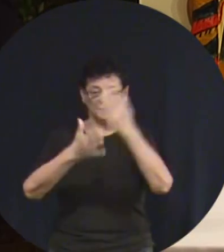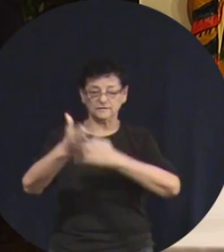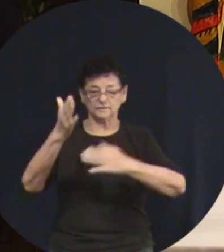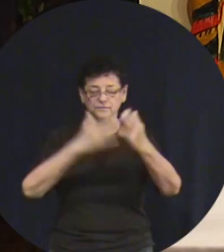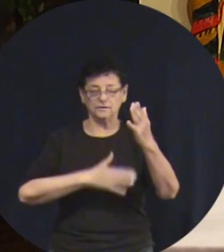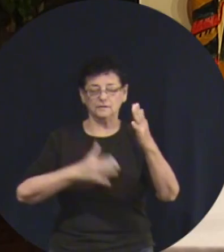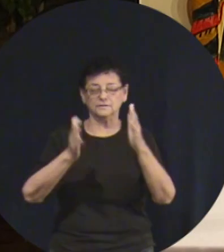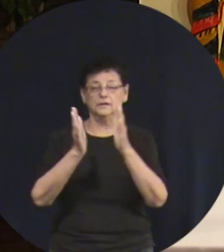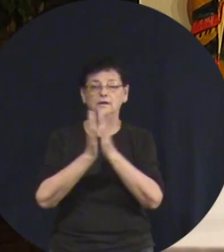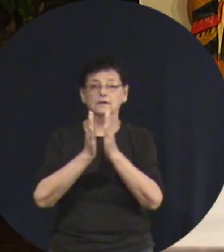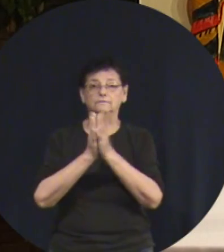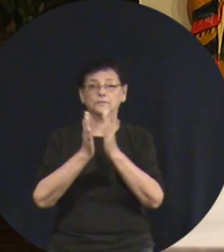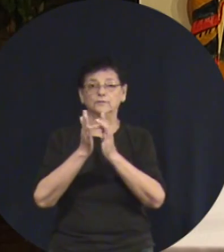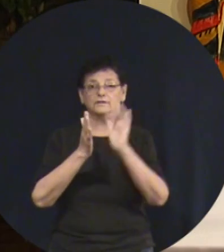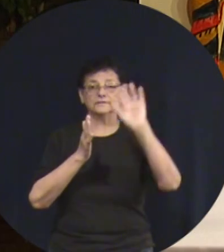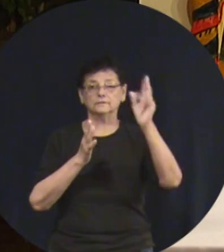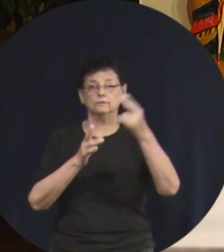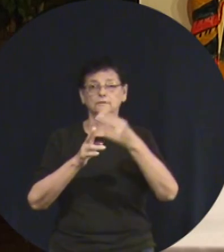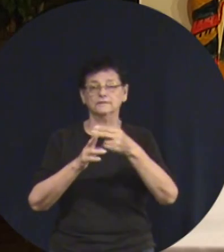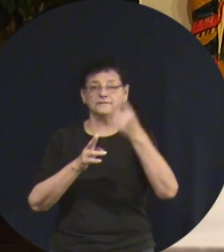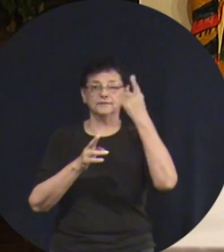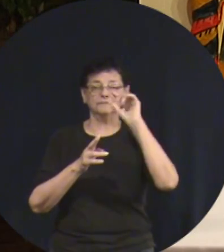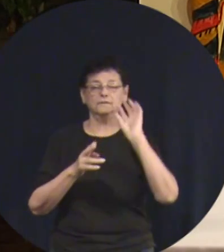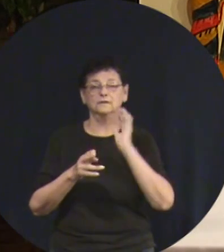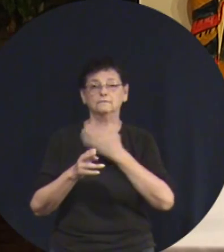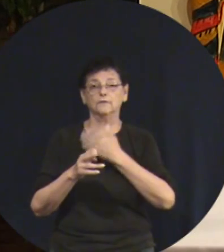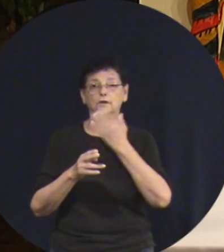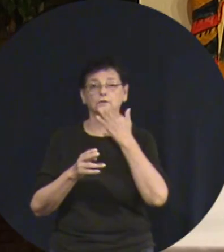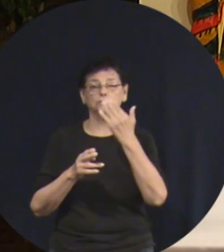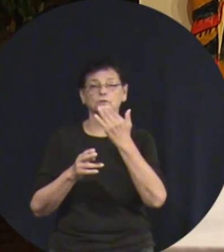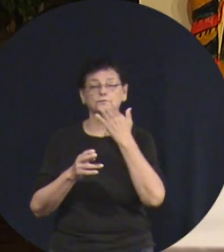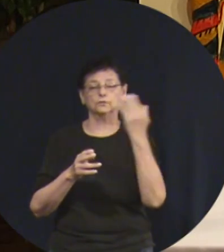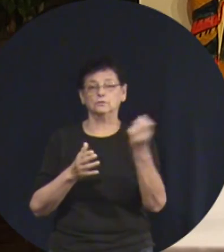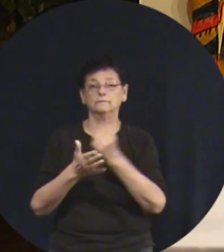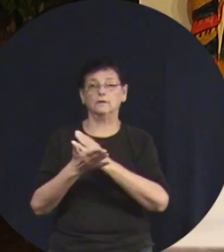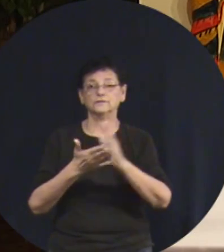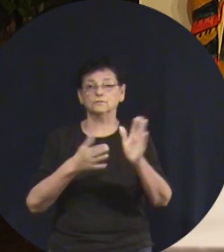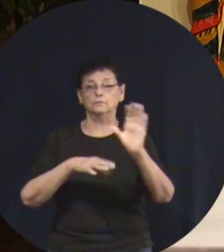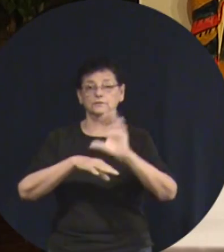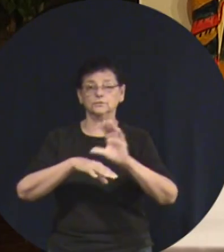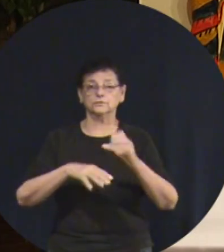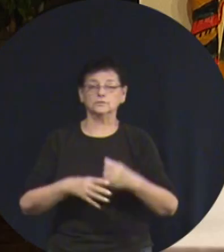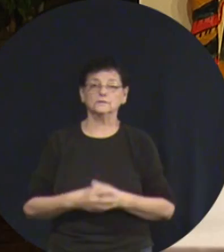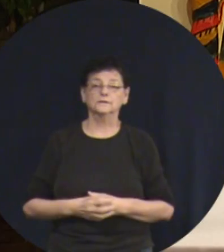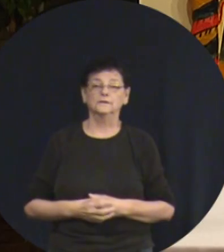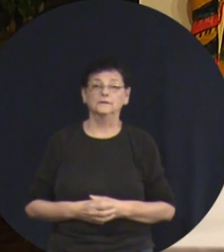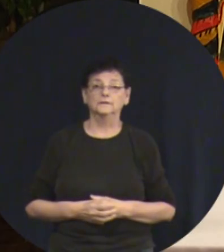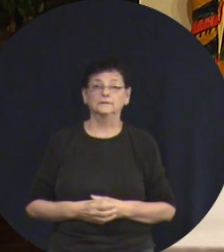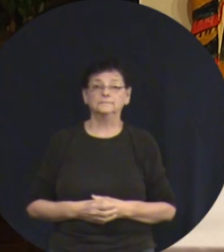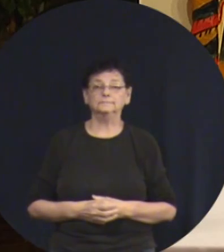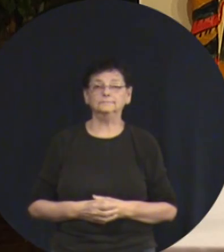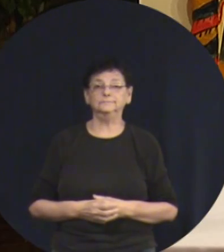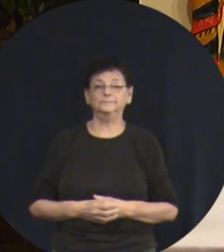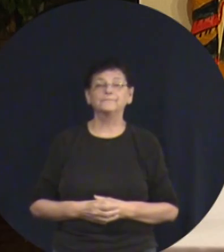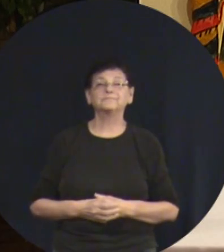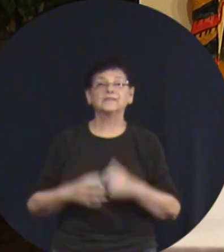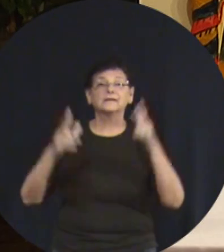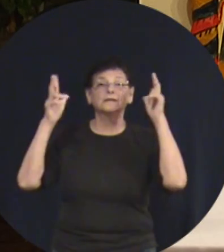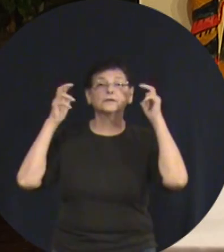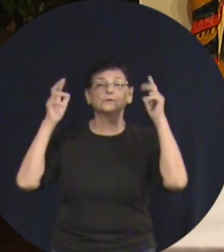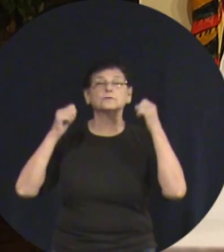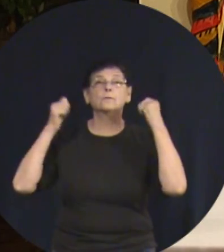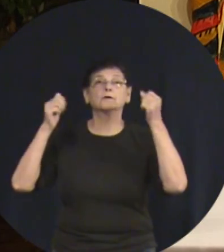the sacrifice at your hands for the praise and glory of his name, for our good and the good of all his holy church. Hear